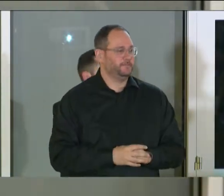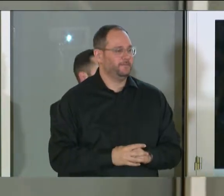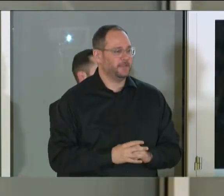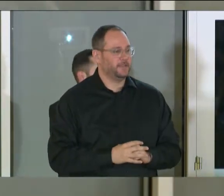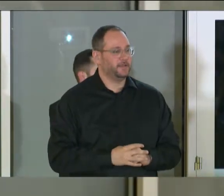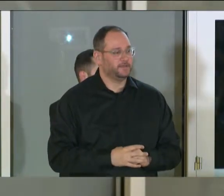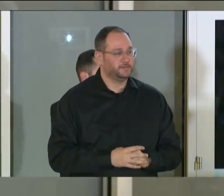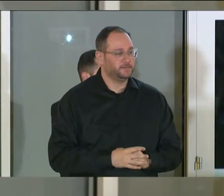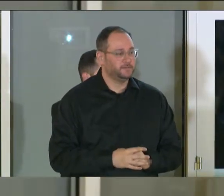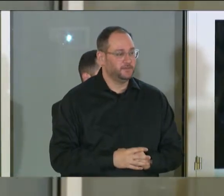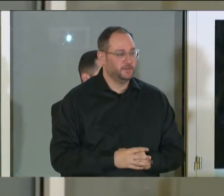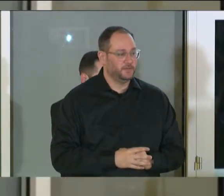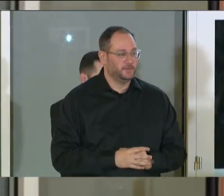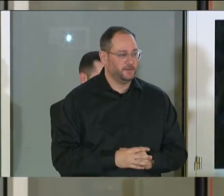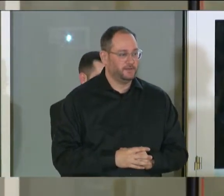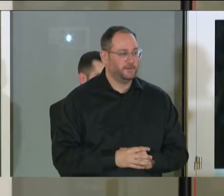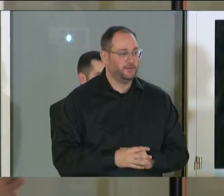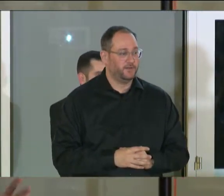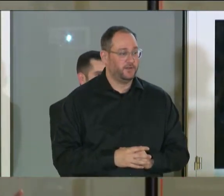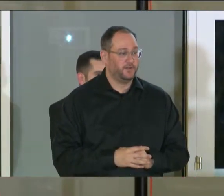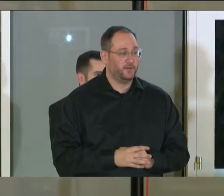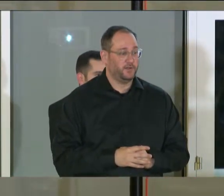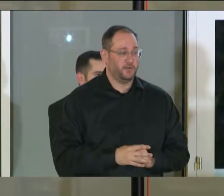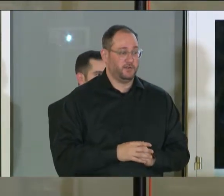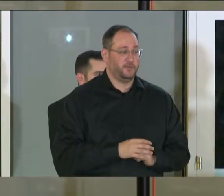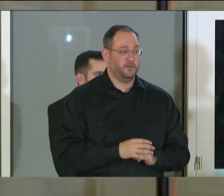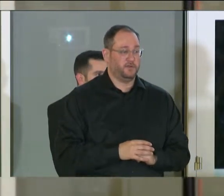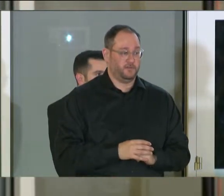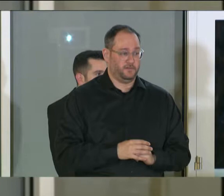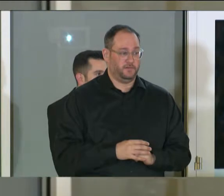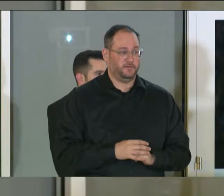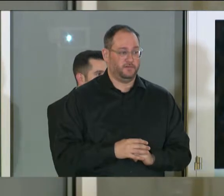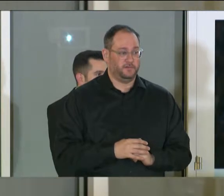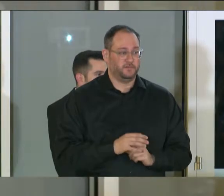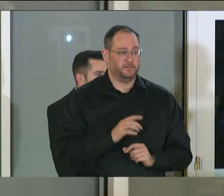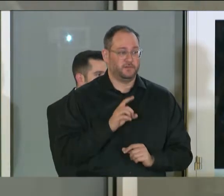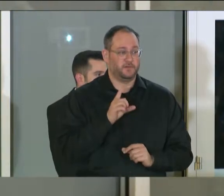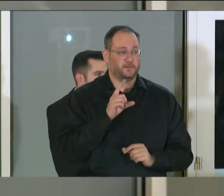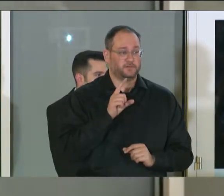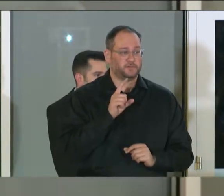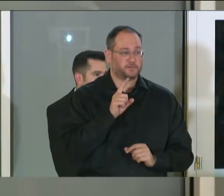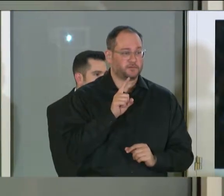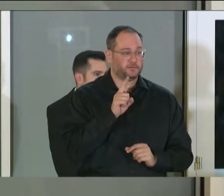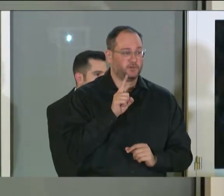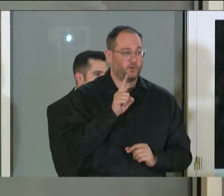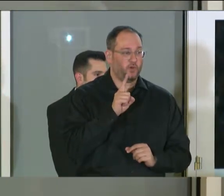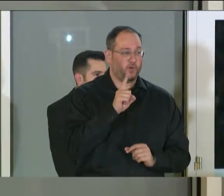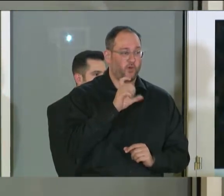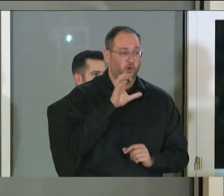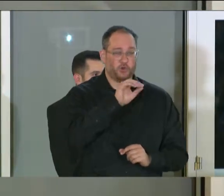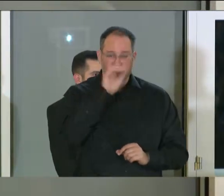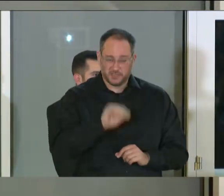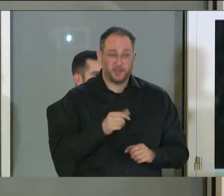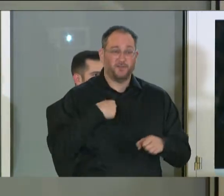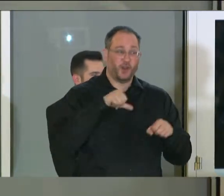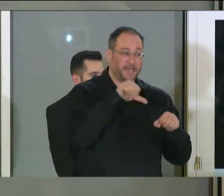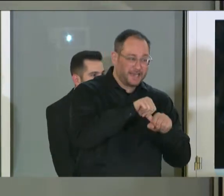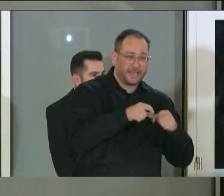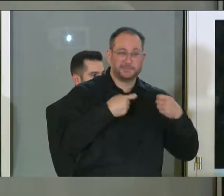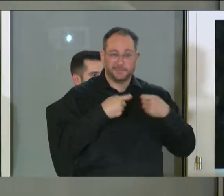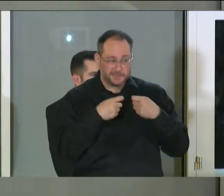To make 100% of our utilities, public utilities that provide our energy, from renewable sources